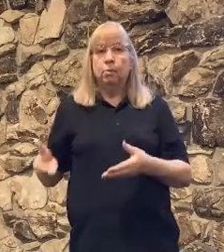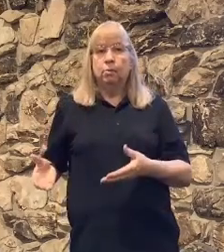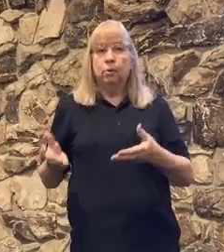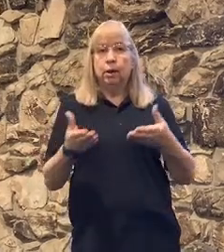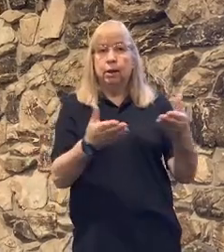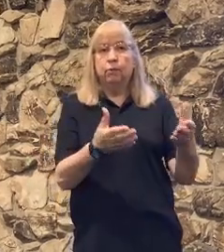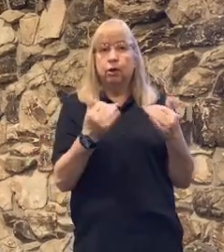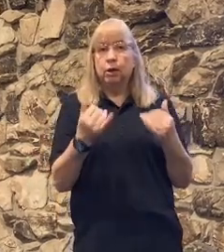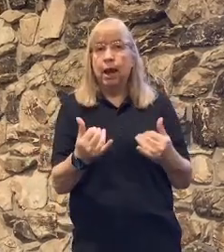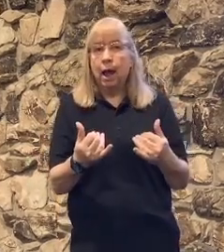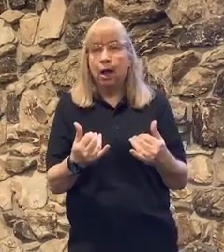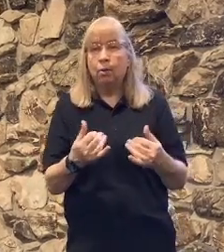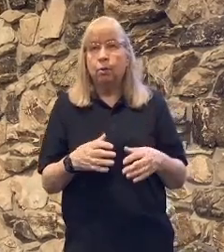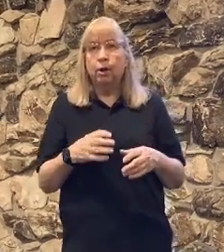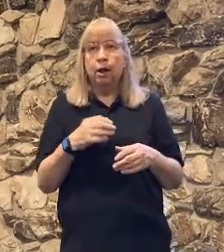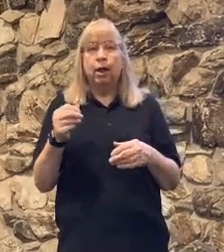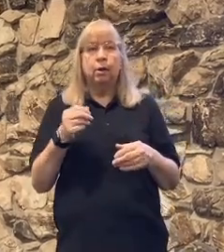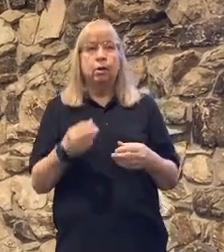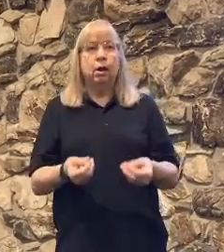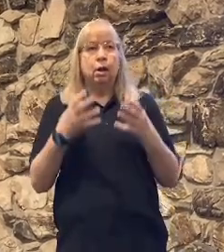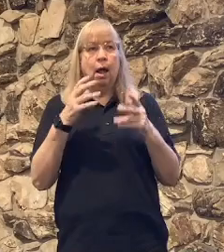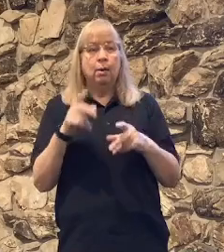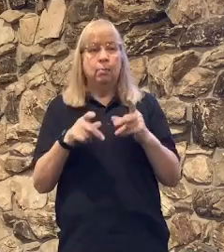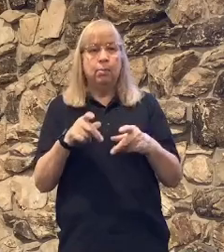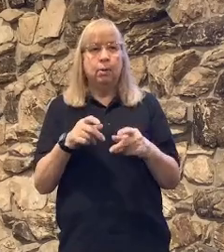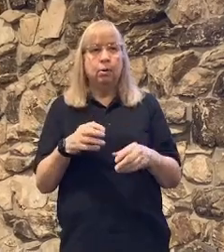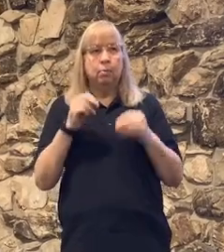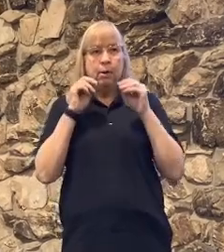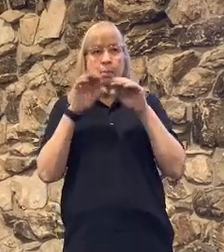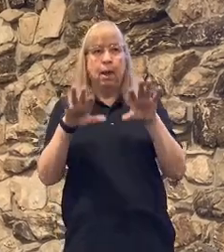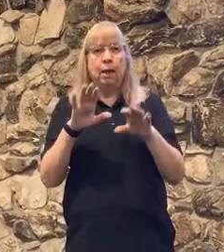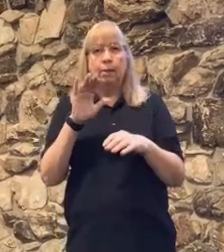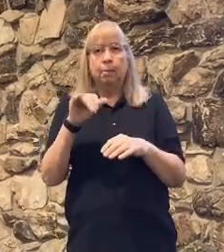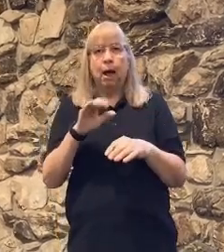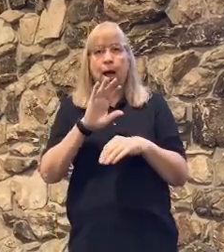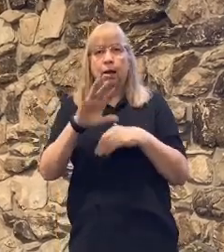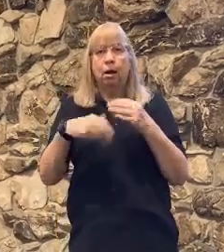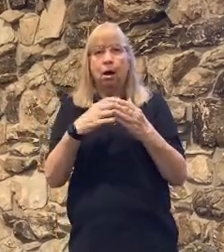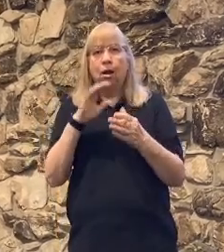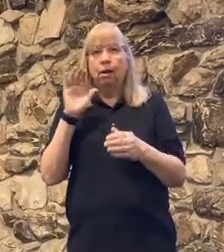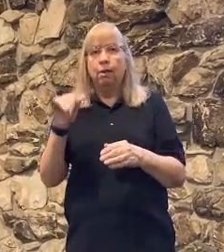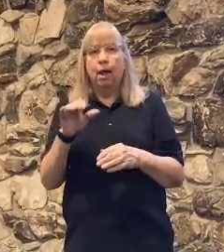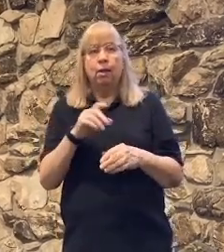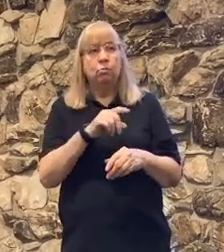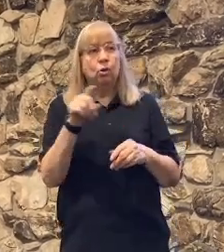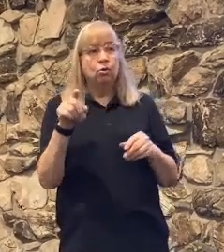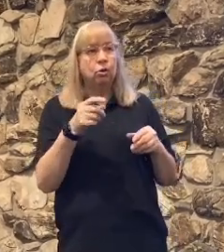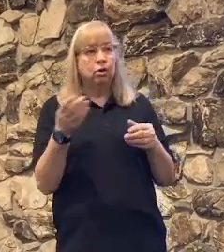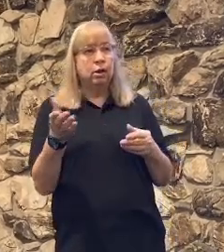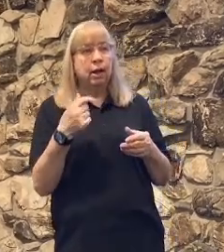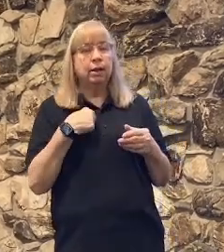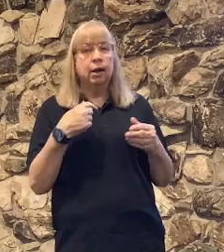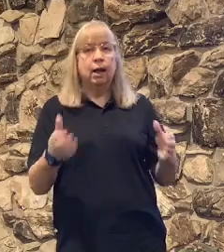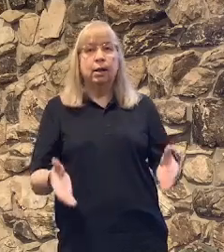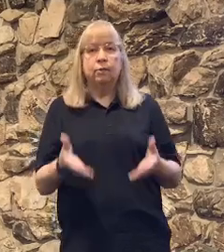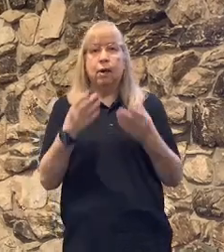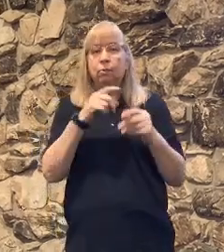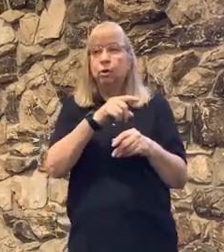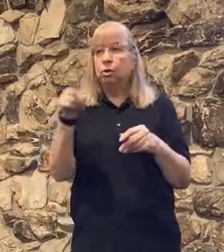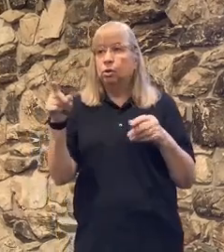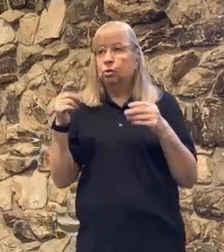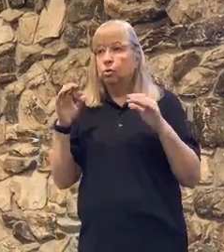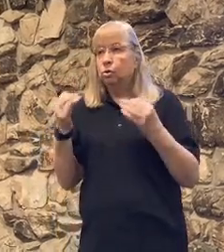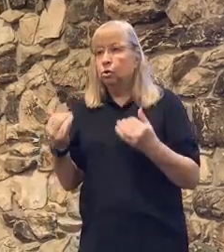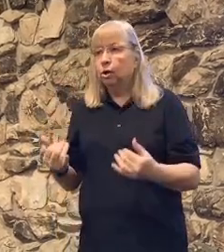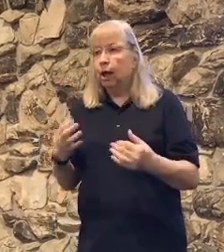as well. So there's a lot of people who will be blessed by all of that. So those are the things that I lift up to you today to keep in your